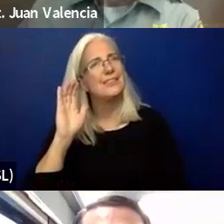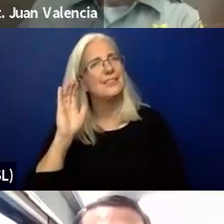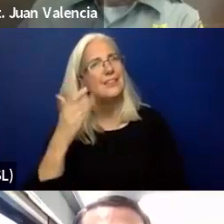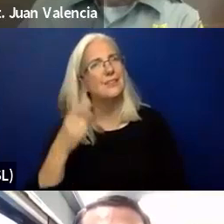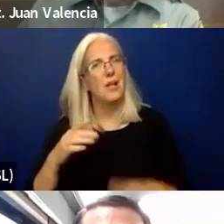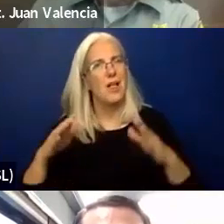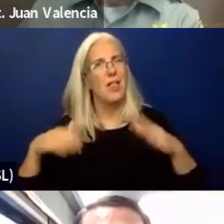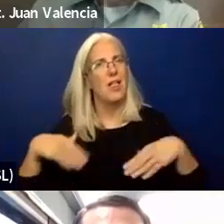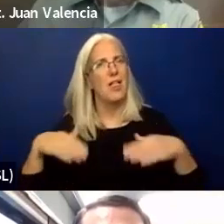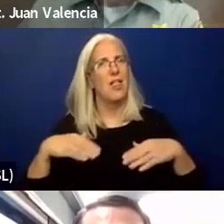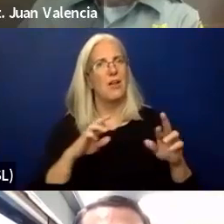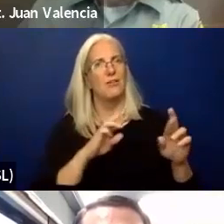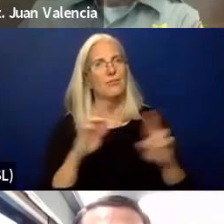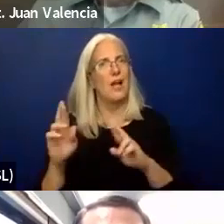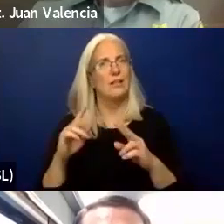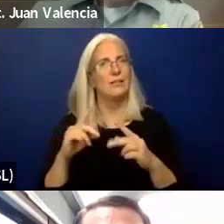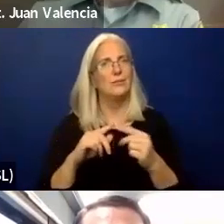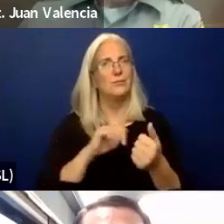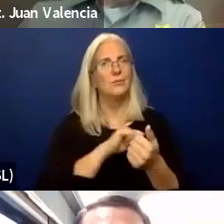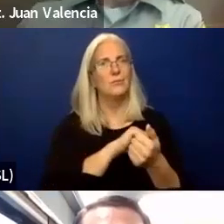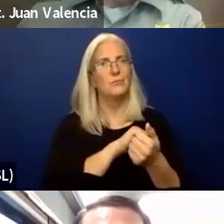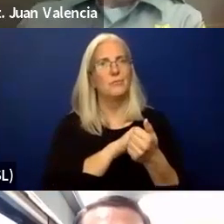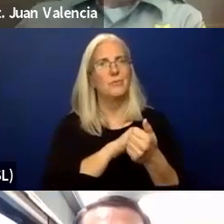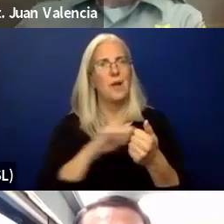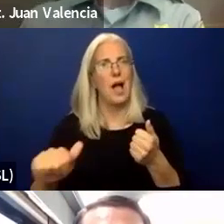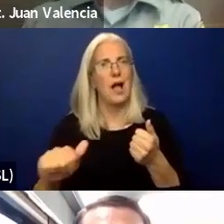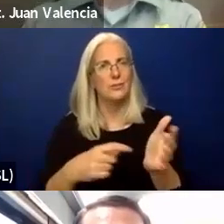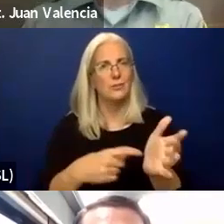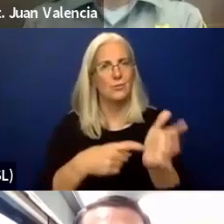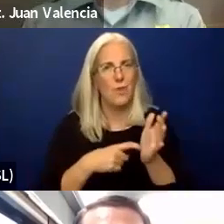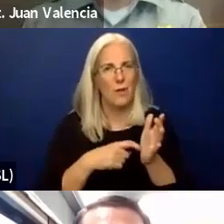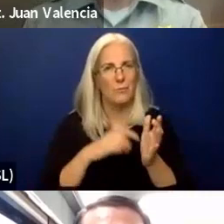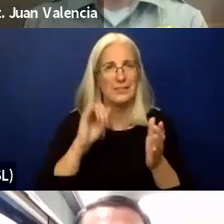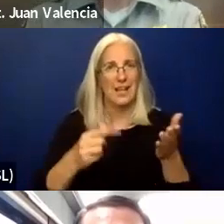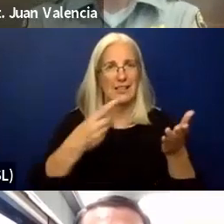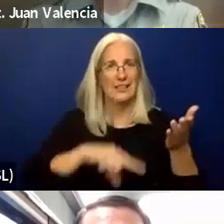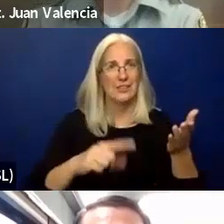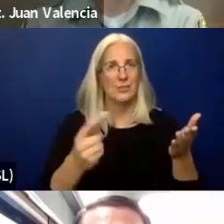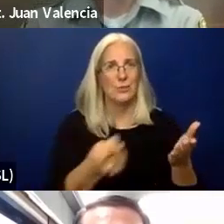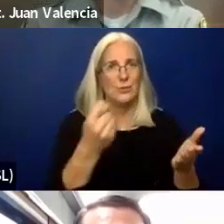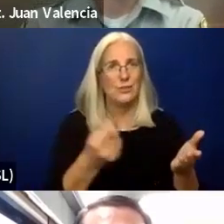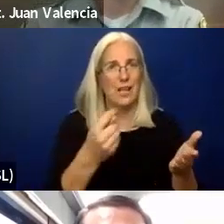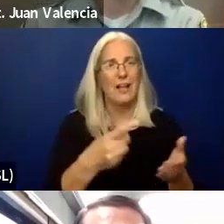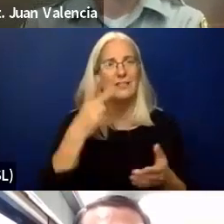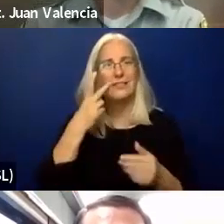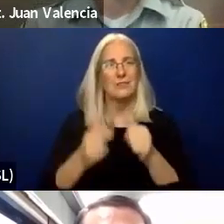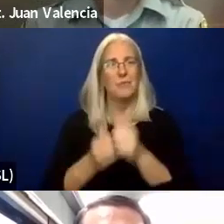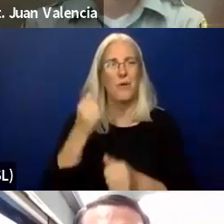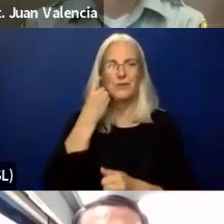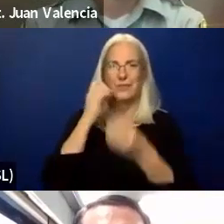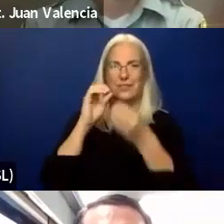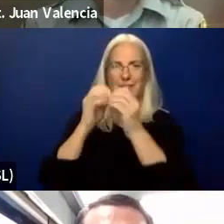Tuesday, just looking at some of the recent cases that we had. The most recent, I think, was